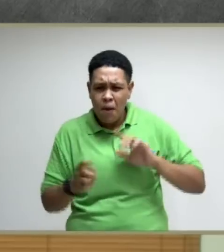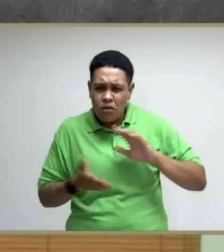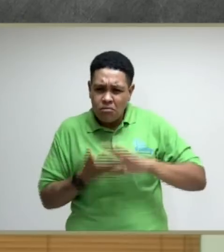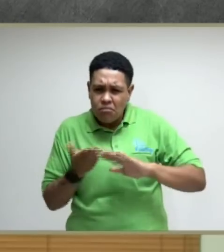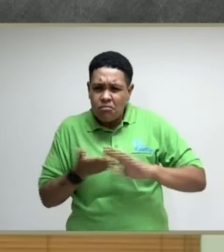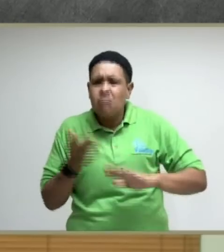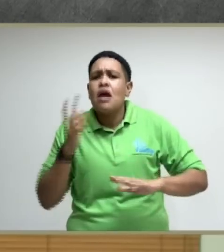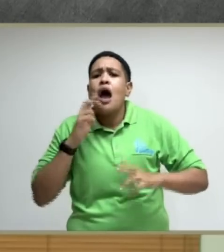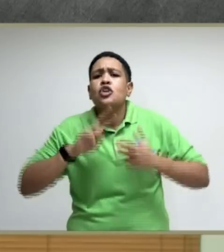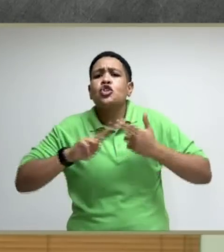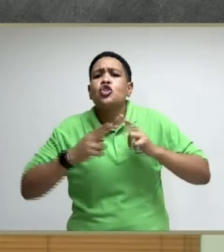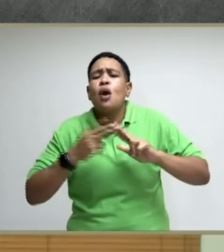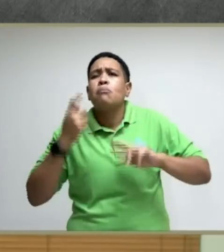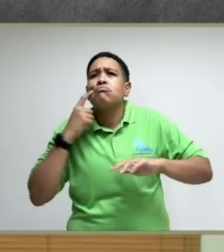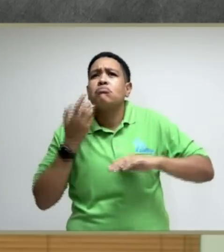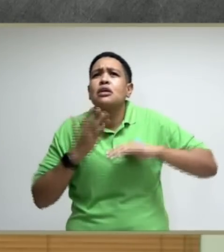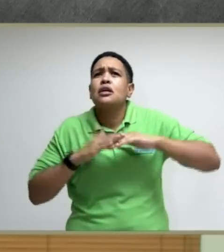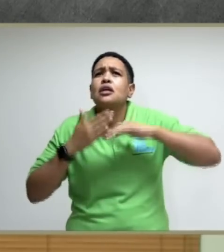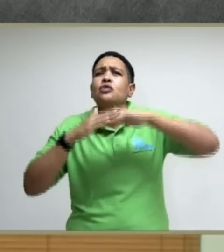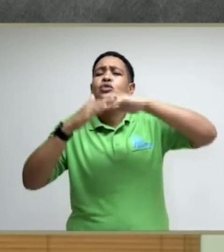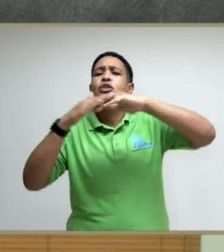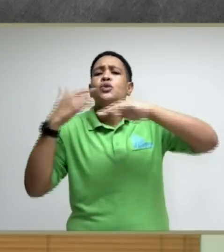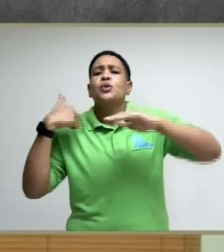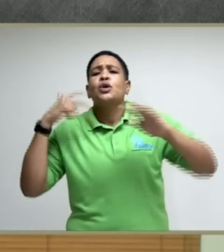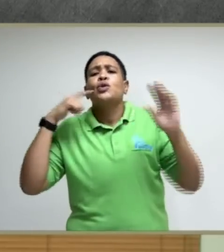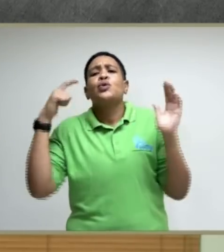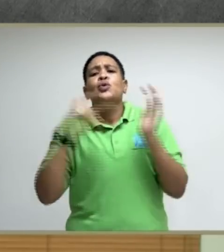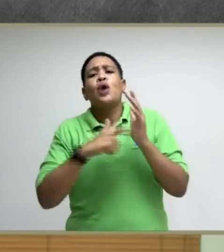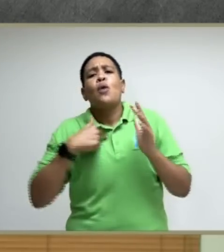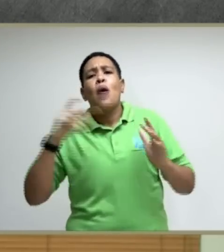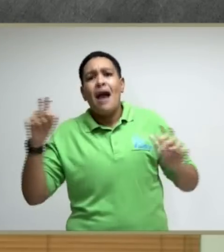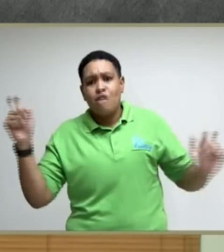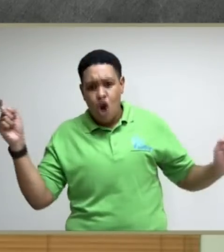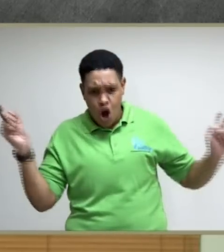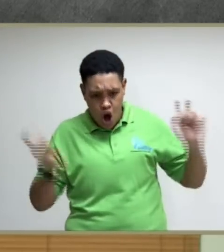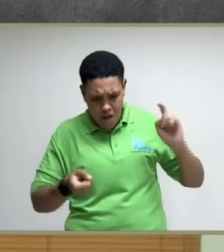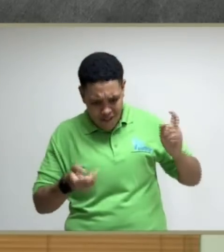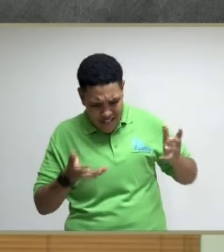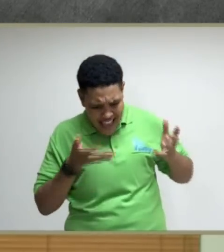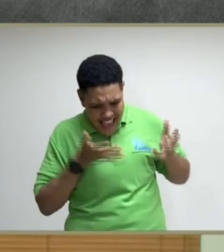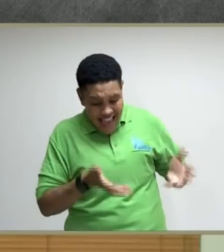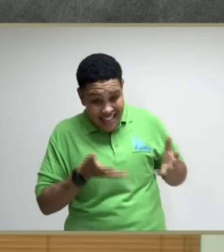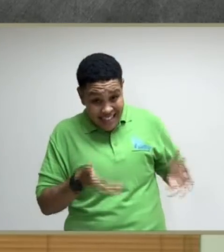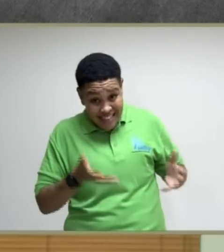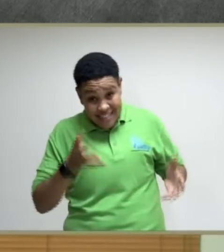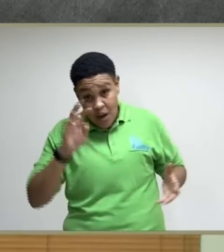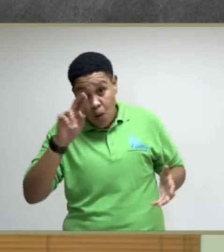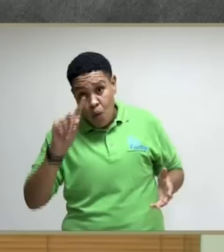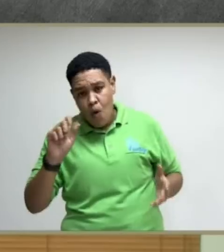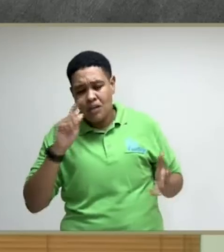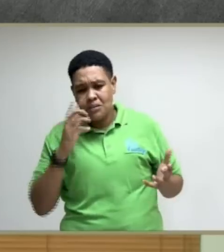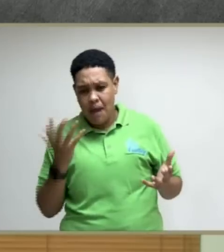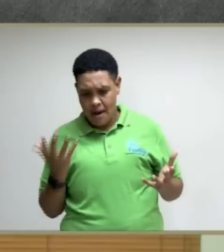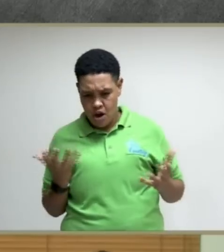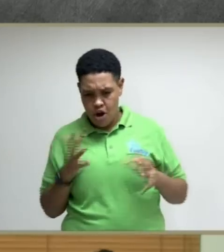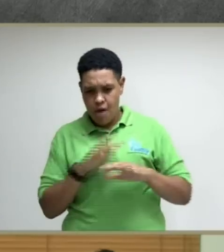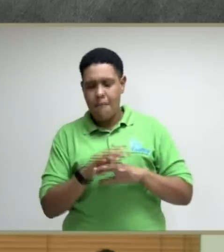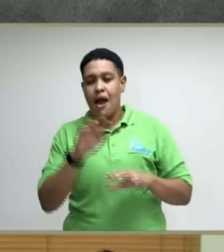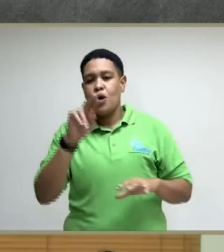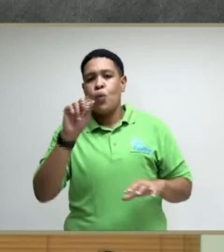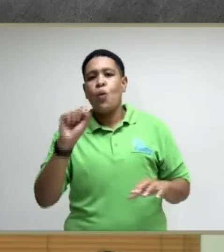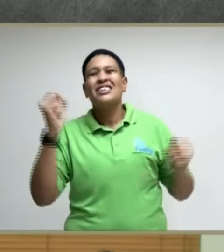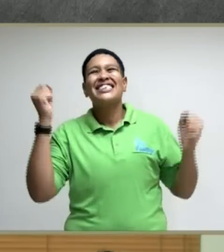as the numbers increase, then we recognize we had to convert existing wards by combining wards. And